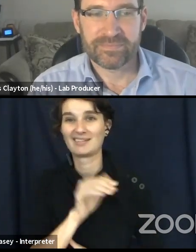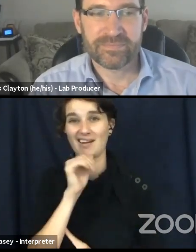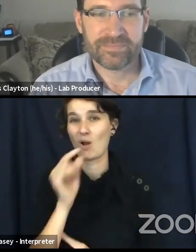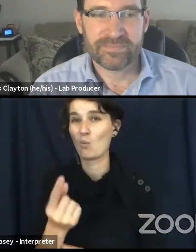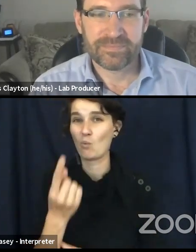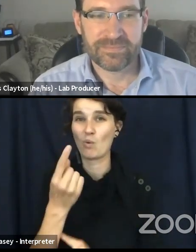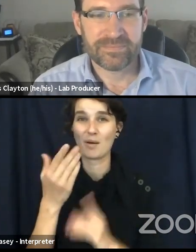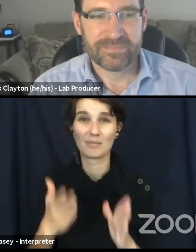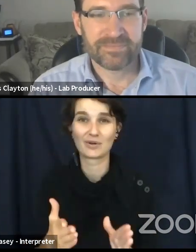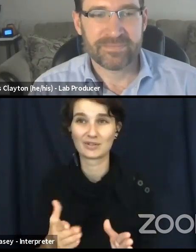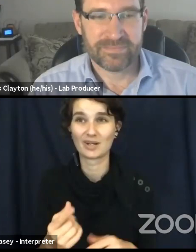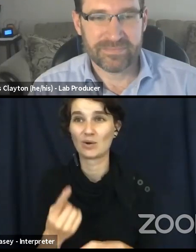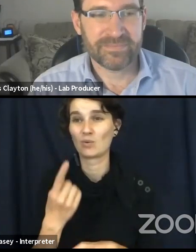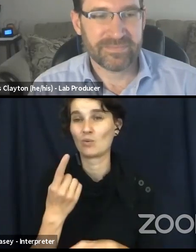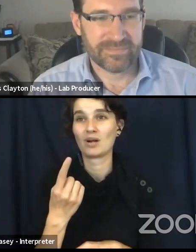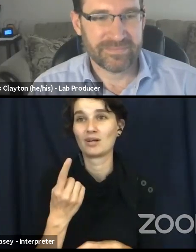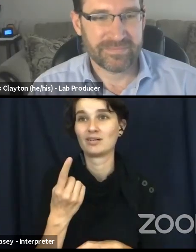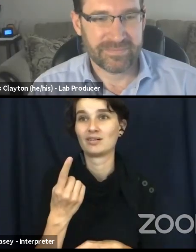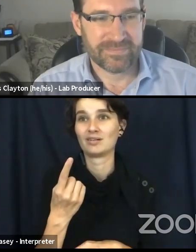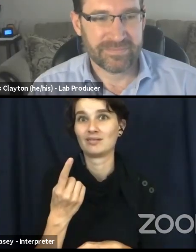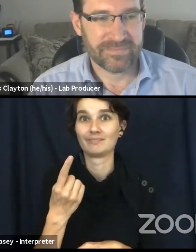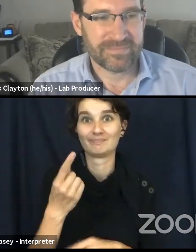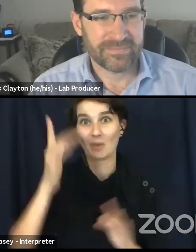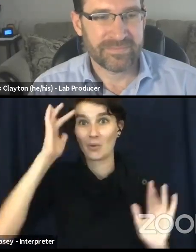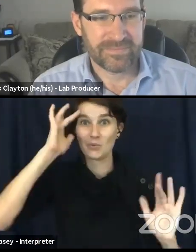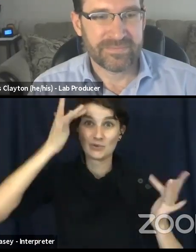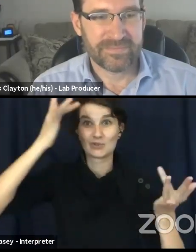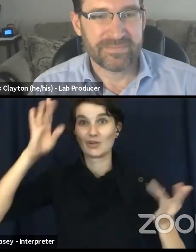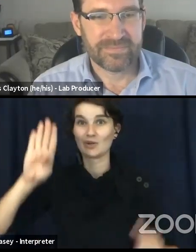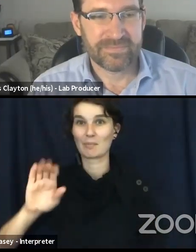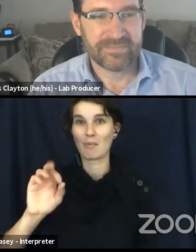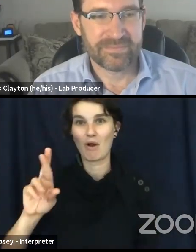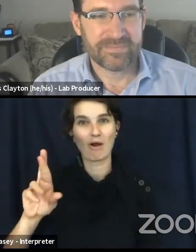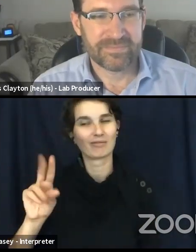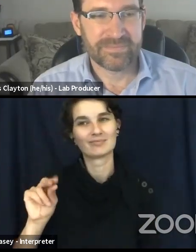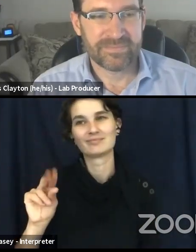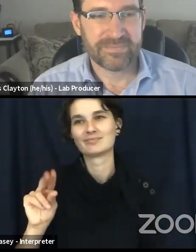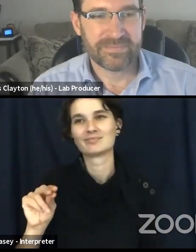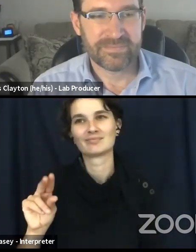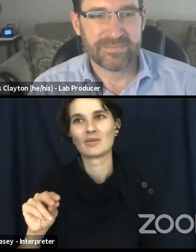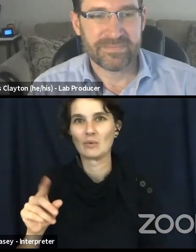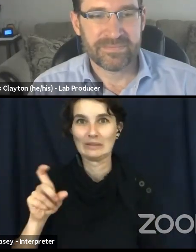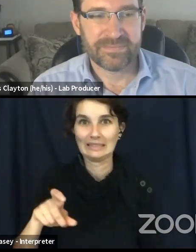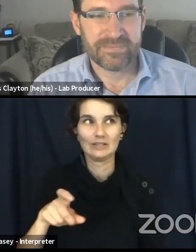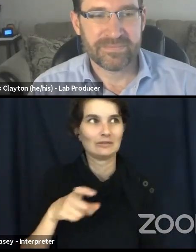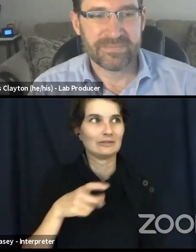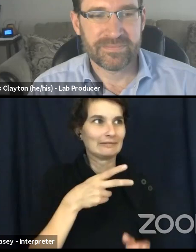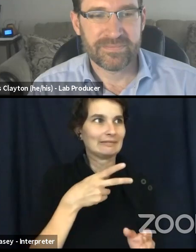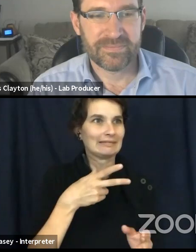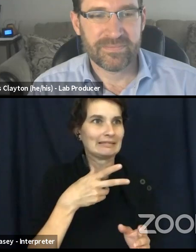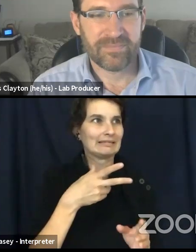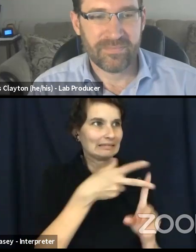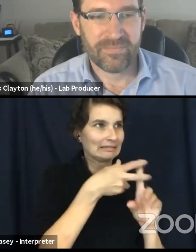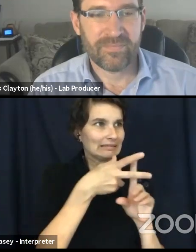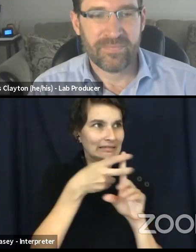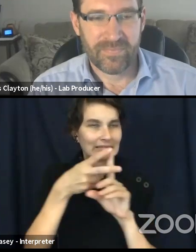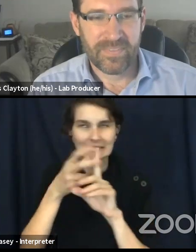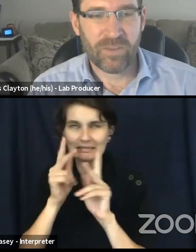one, genius bar. It's over here. We have this because we work